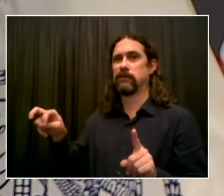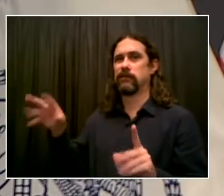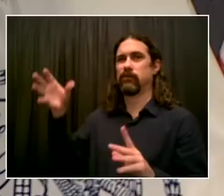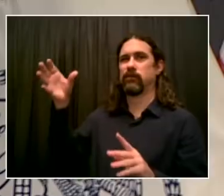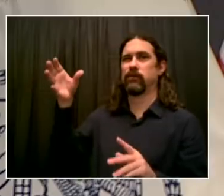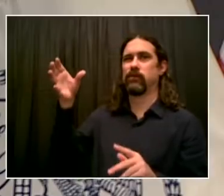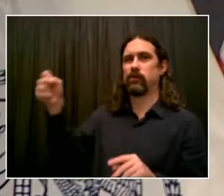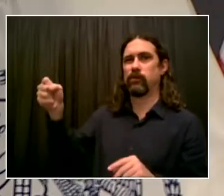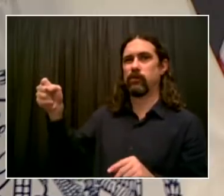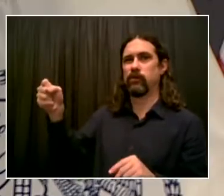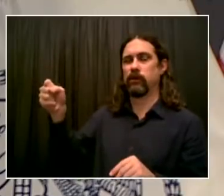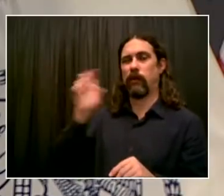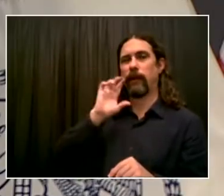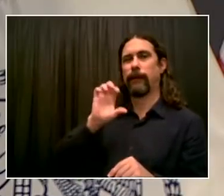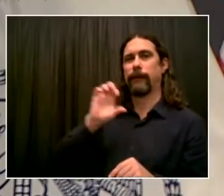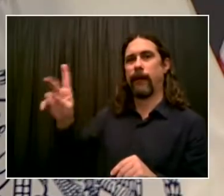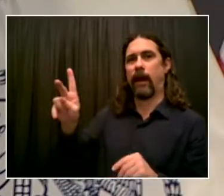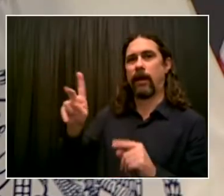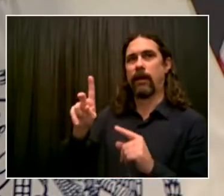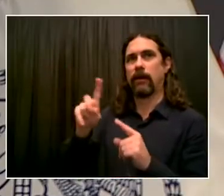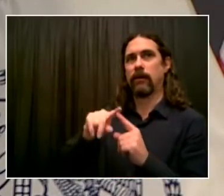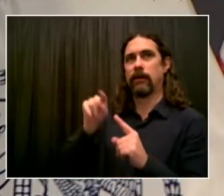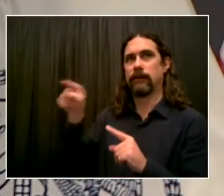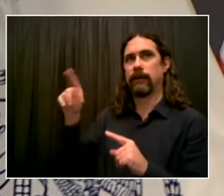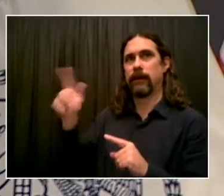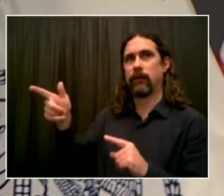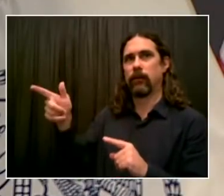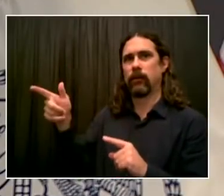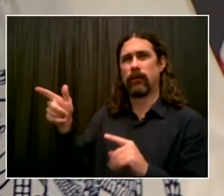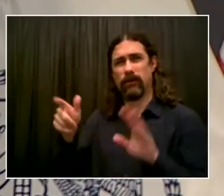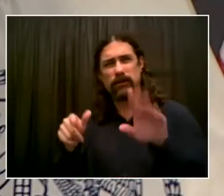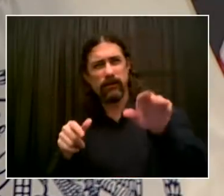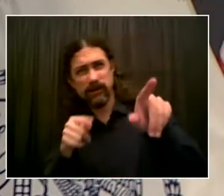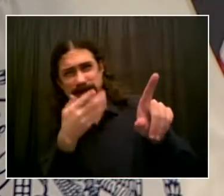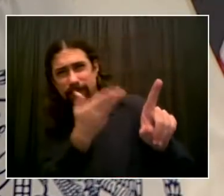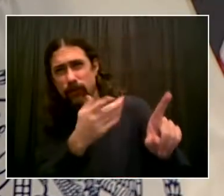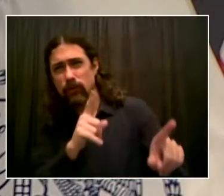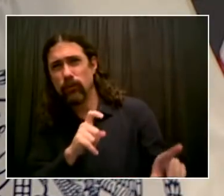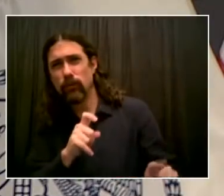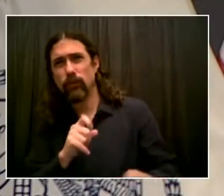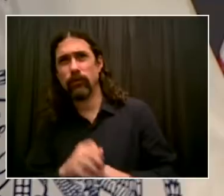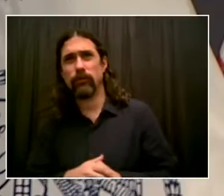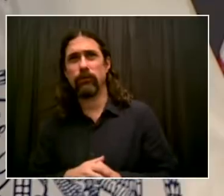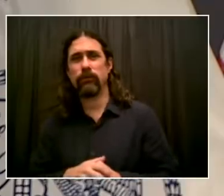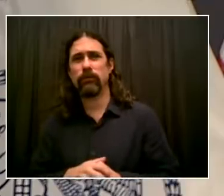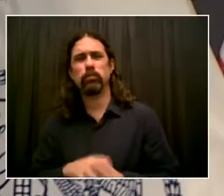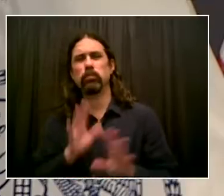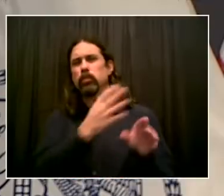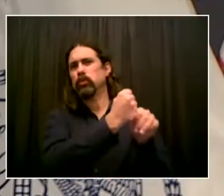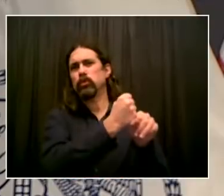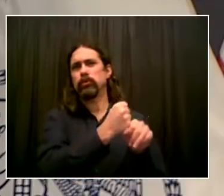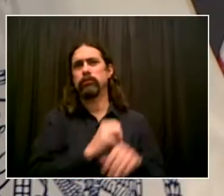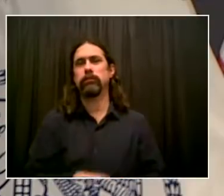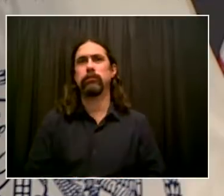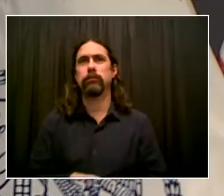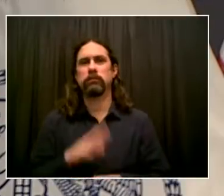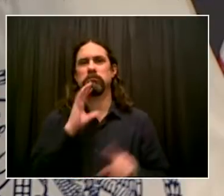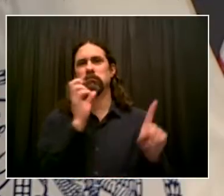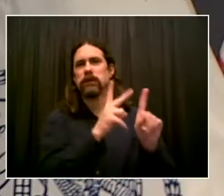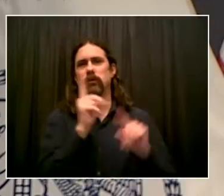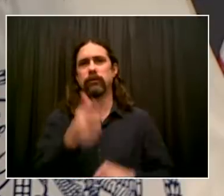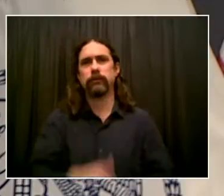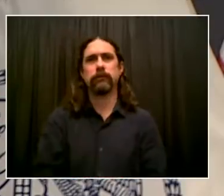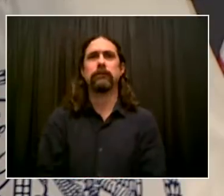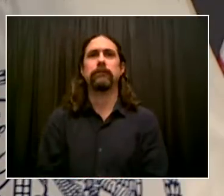Maybe, is he muted? What's going on? He's not muted. Whoops, okay. Well, we're going to move forward while we see if we can get that fixed.